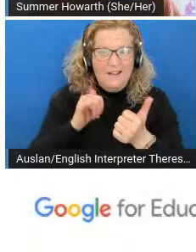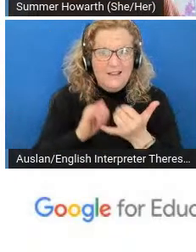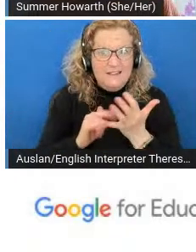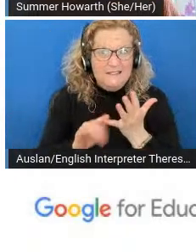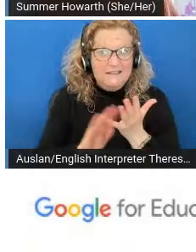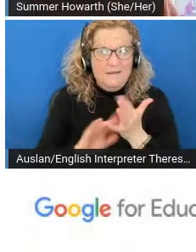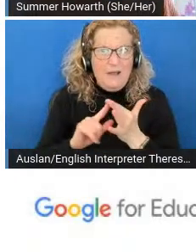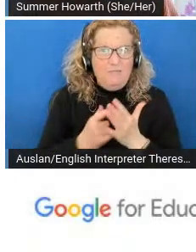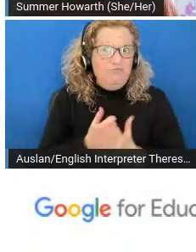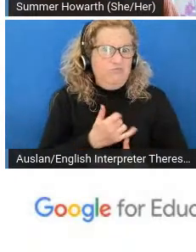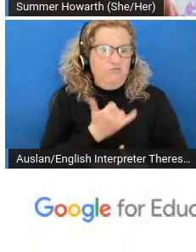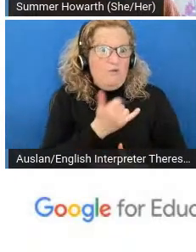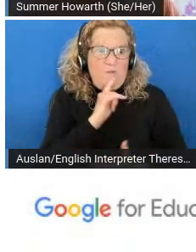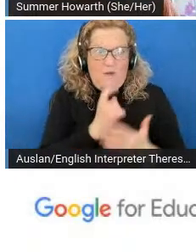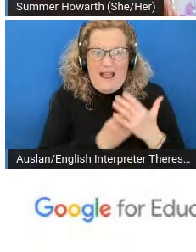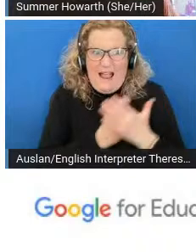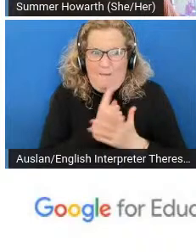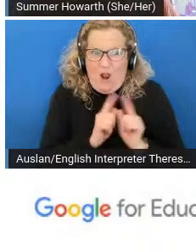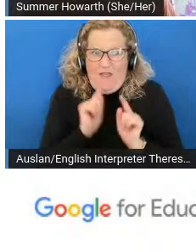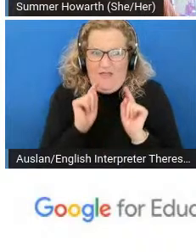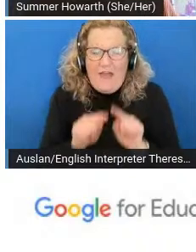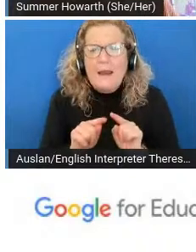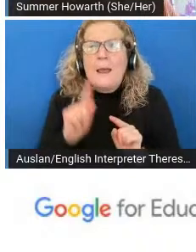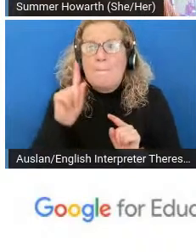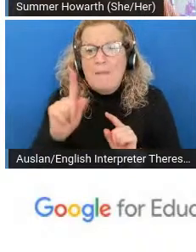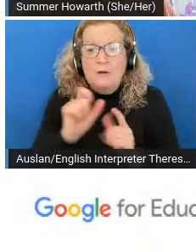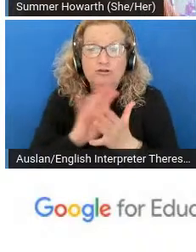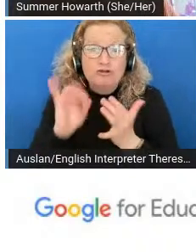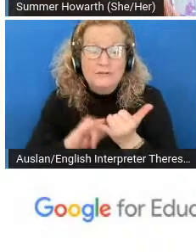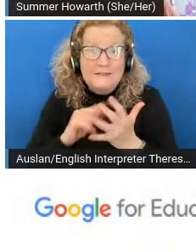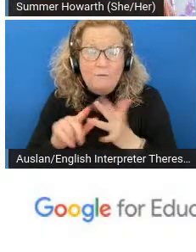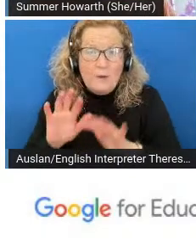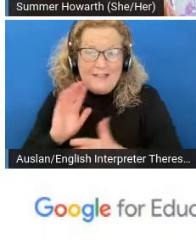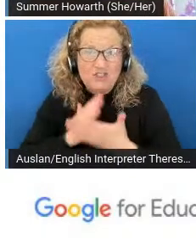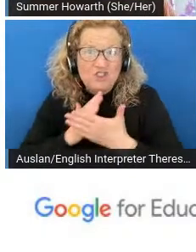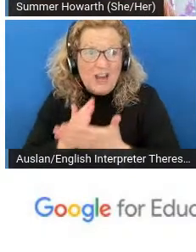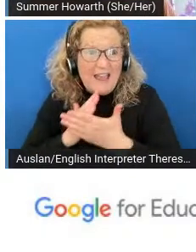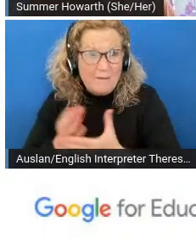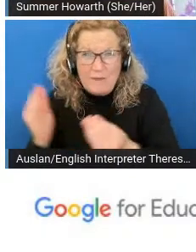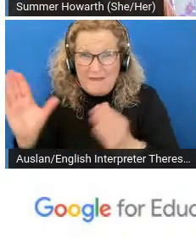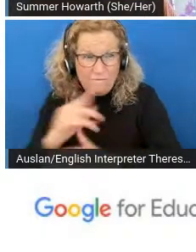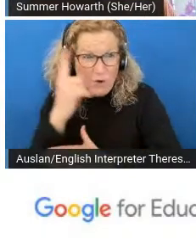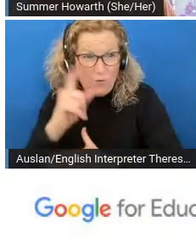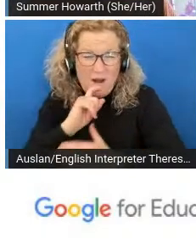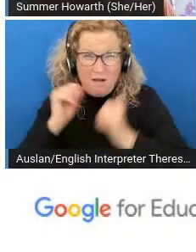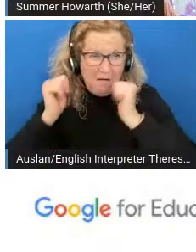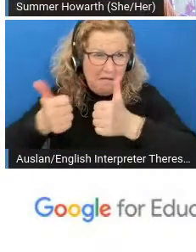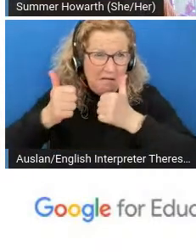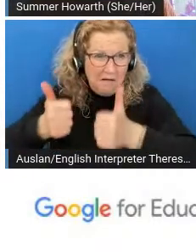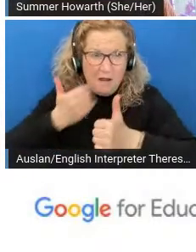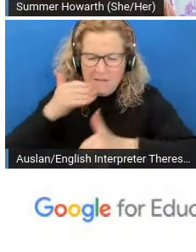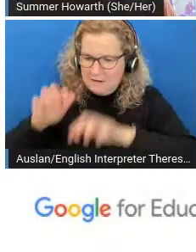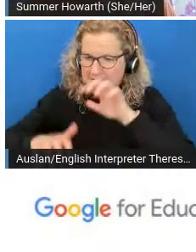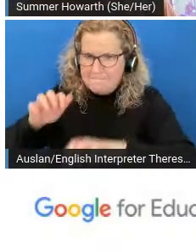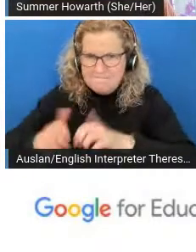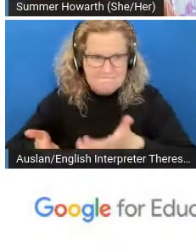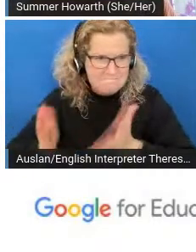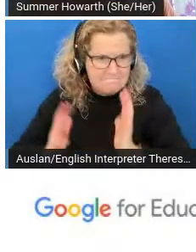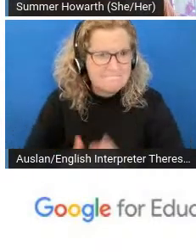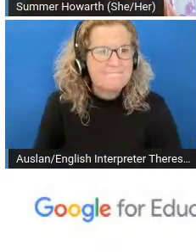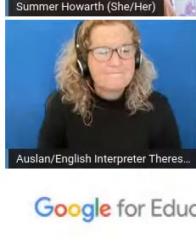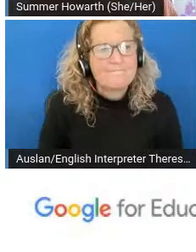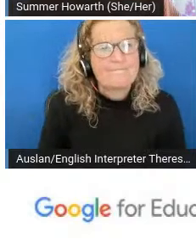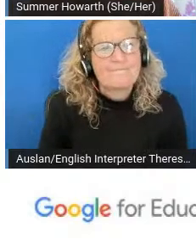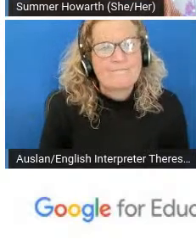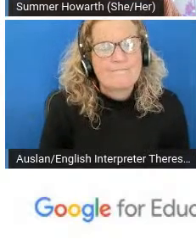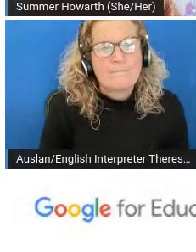likely and phenomenal to share in the chat. But please do feel free to jump in there. So Summer, we're